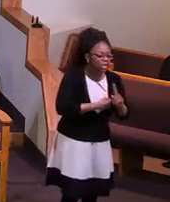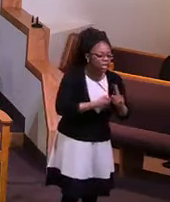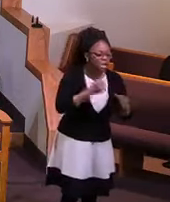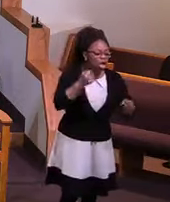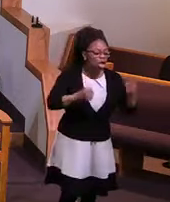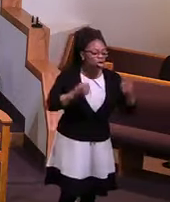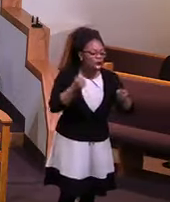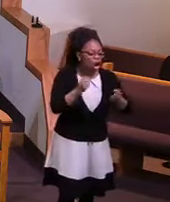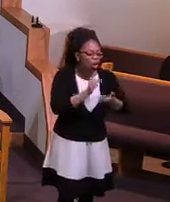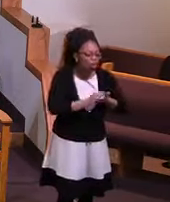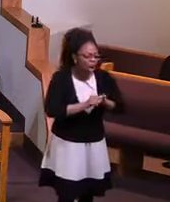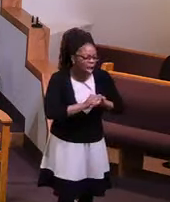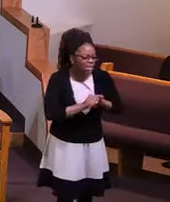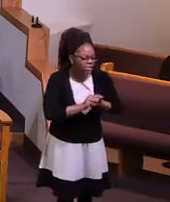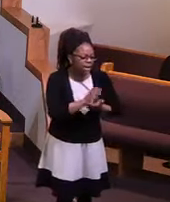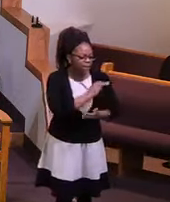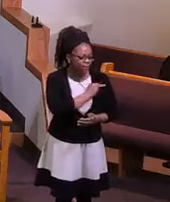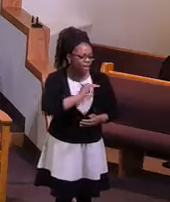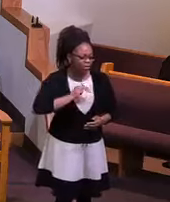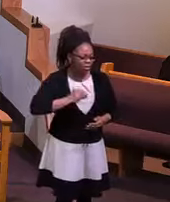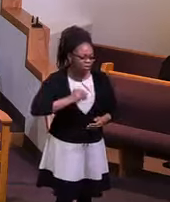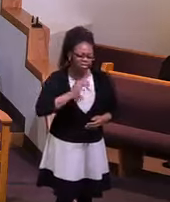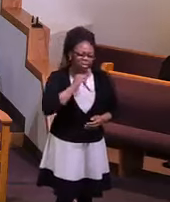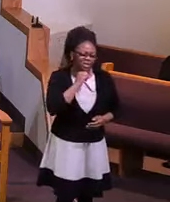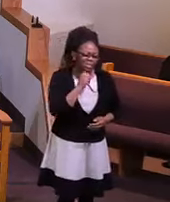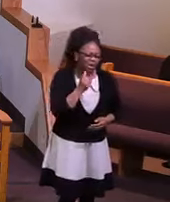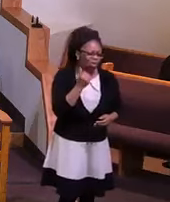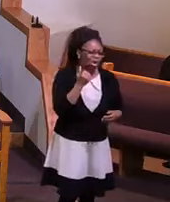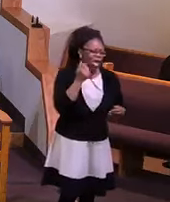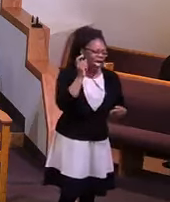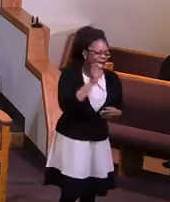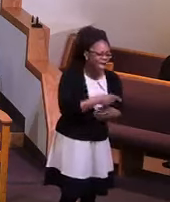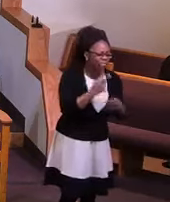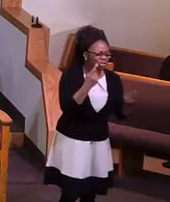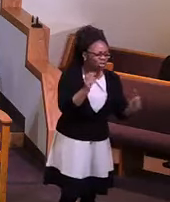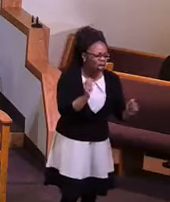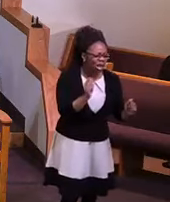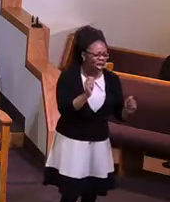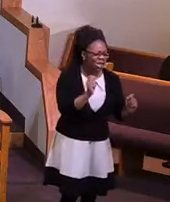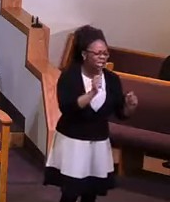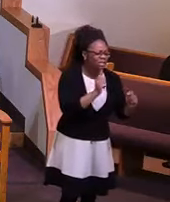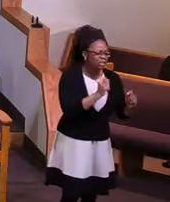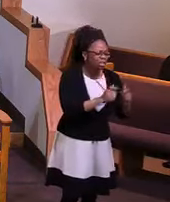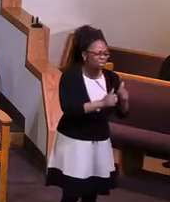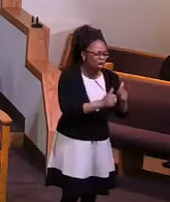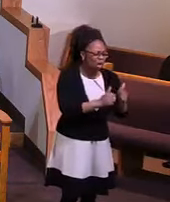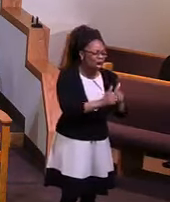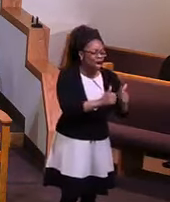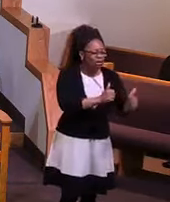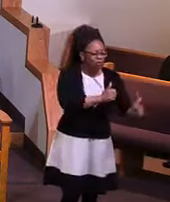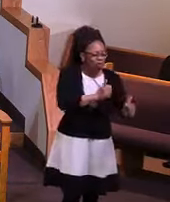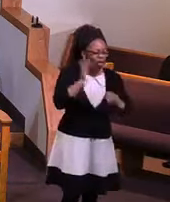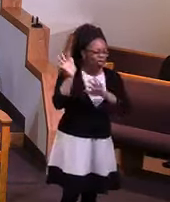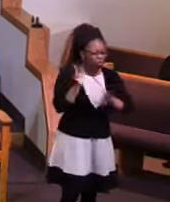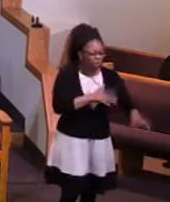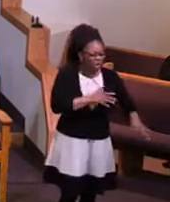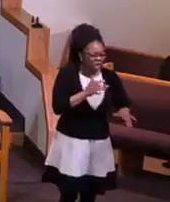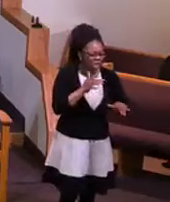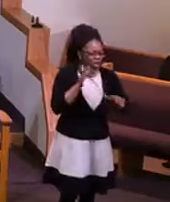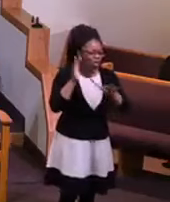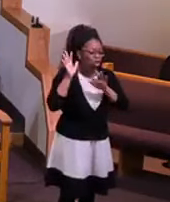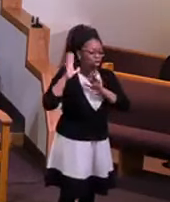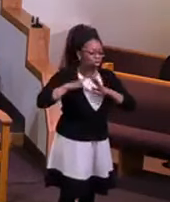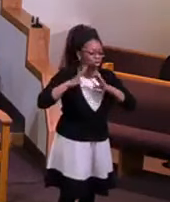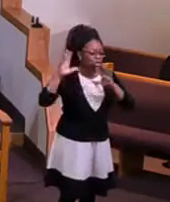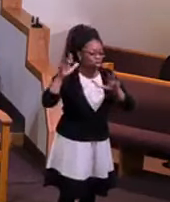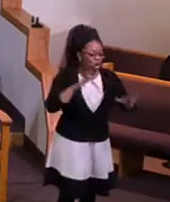washes per month, so I don't have to try and dodge the rain or snow because I can go as often as I want to.